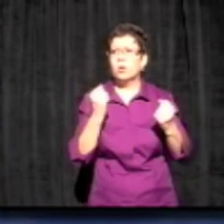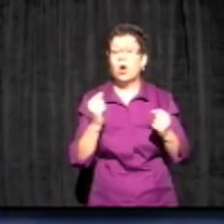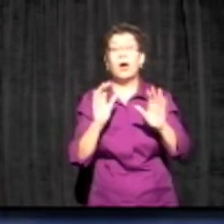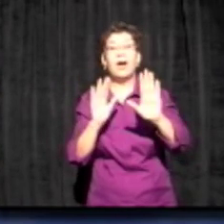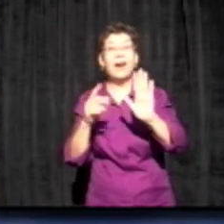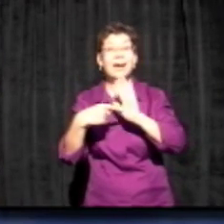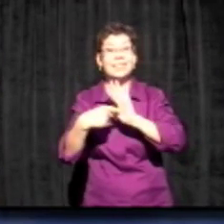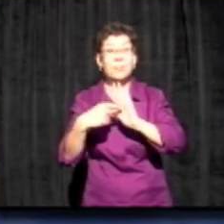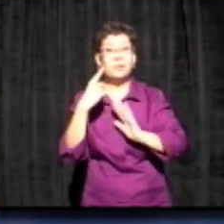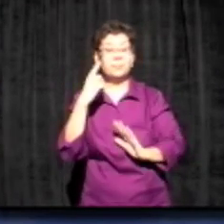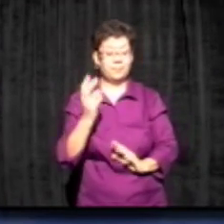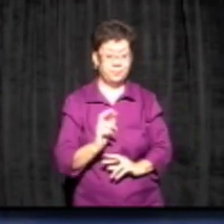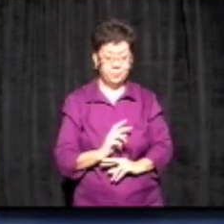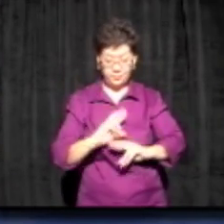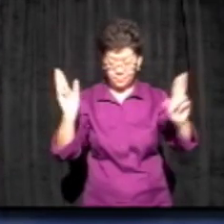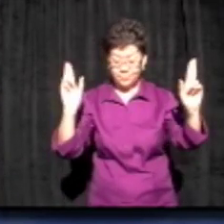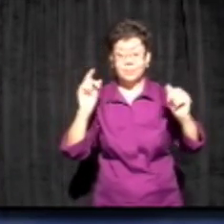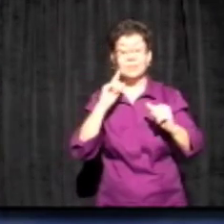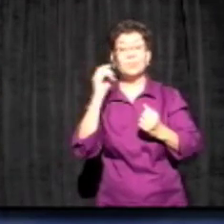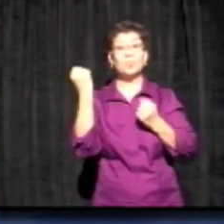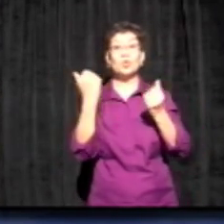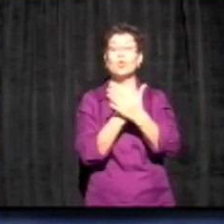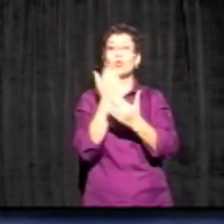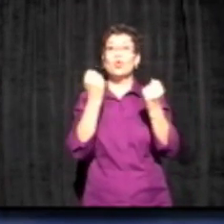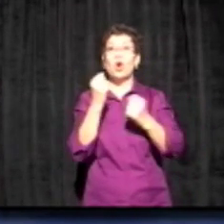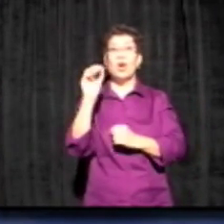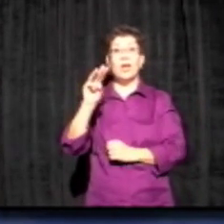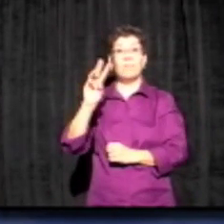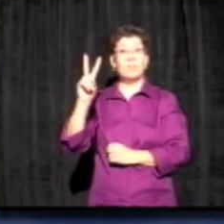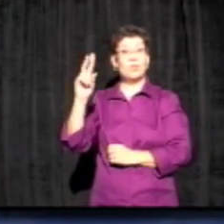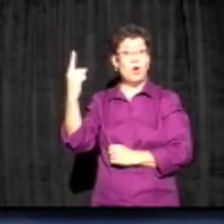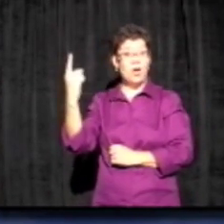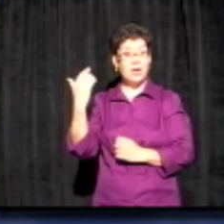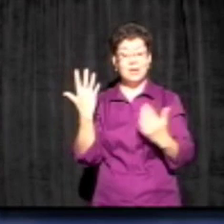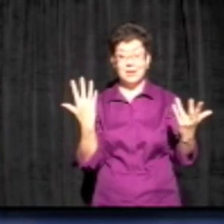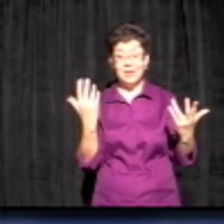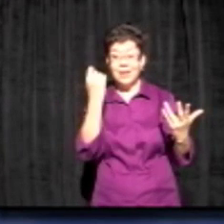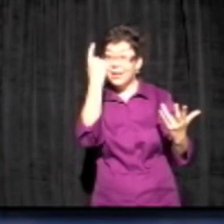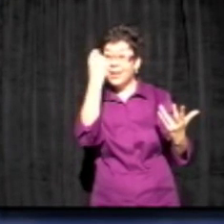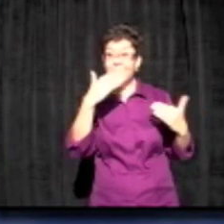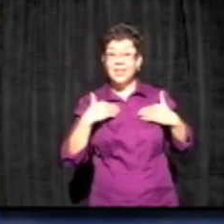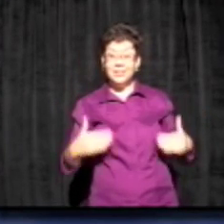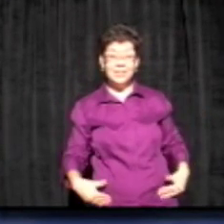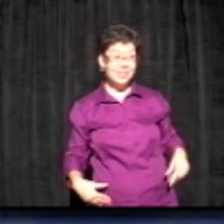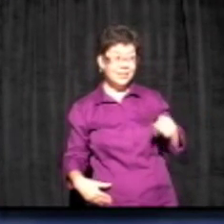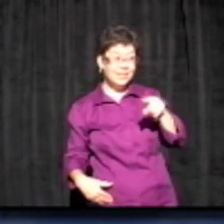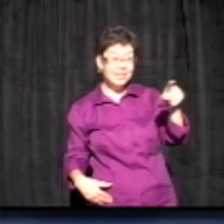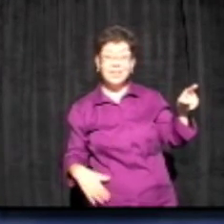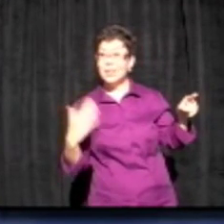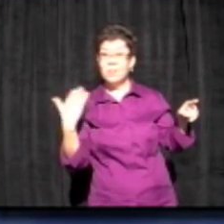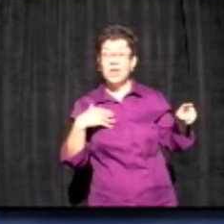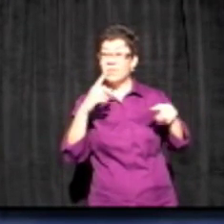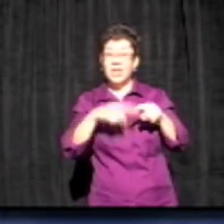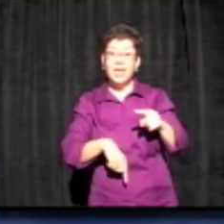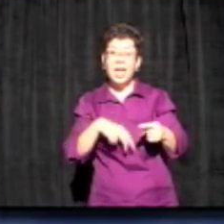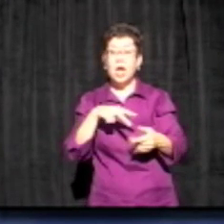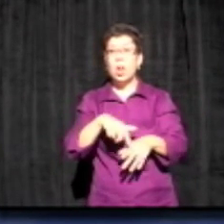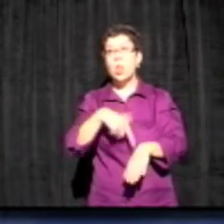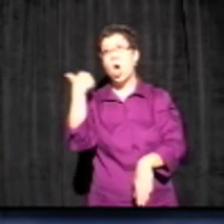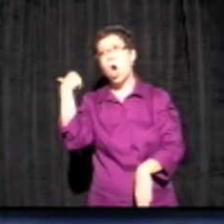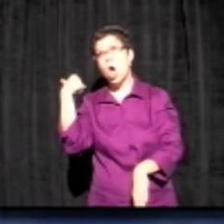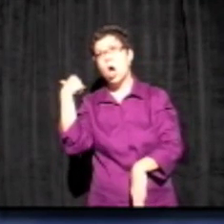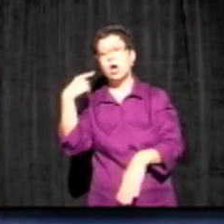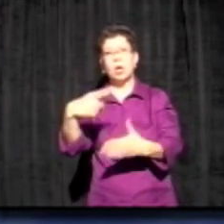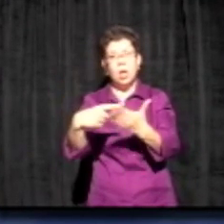it's time to take delivery of their new MV-1, they physically may not be able to withstand the long